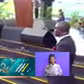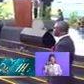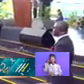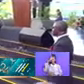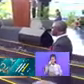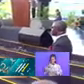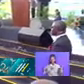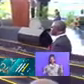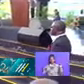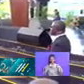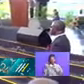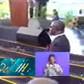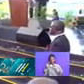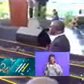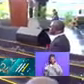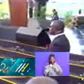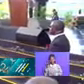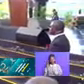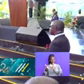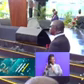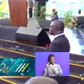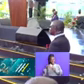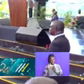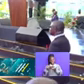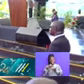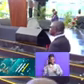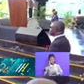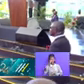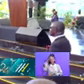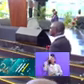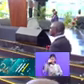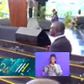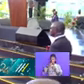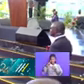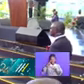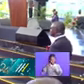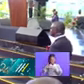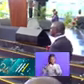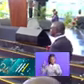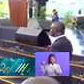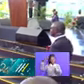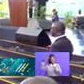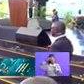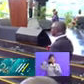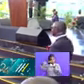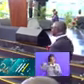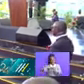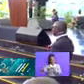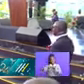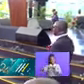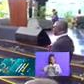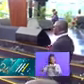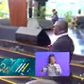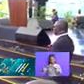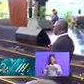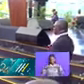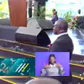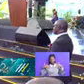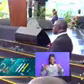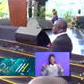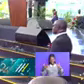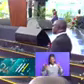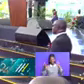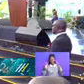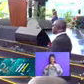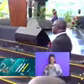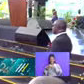God you were moving in the speed of God and when you were Landing you were Landing in a big Auditorium